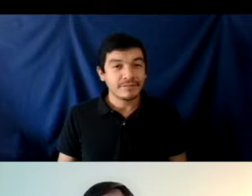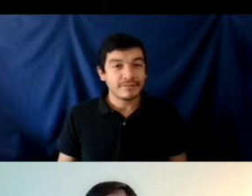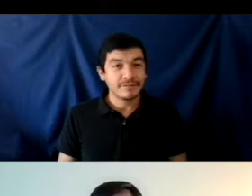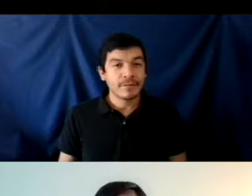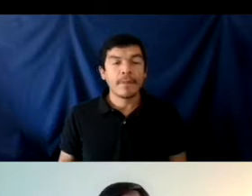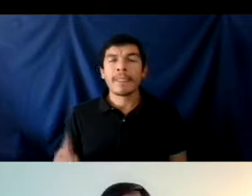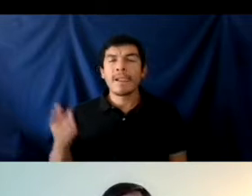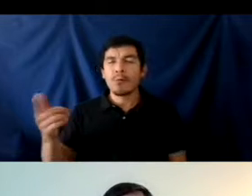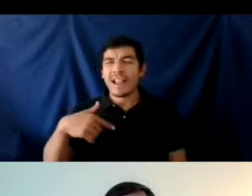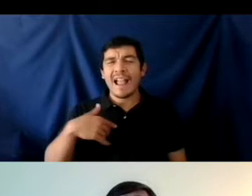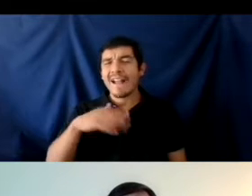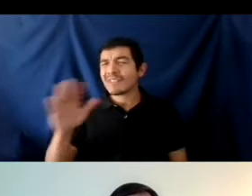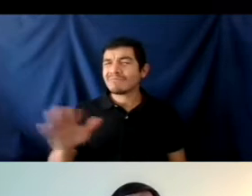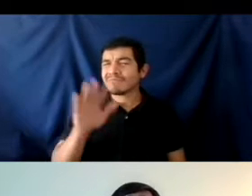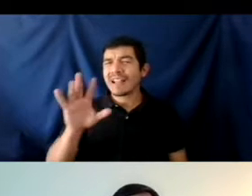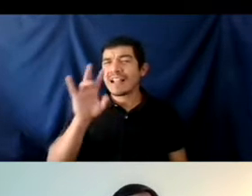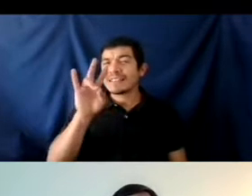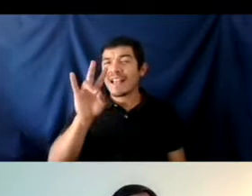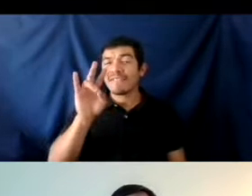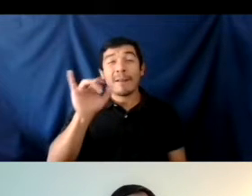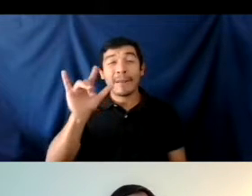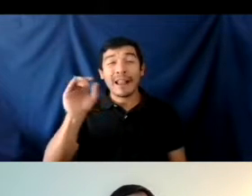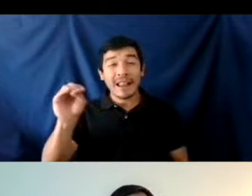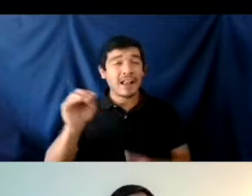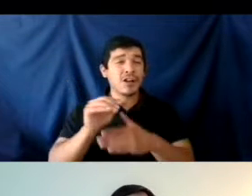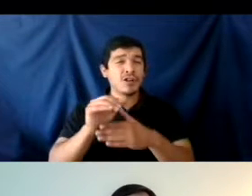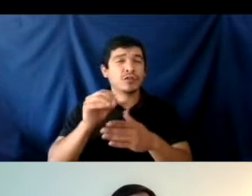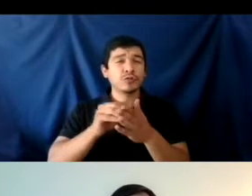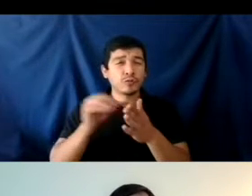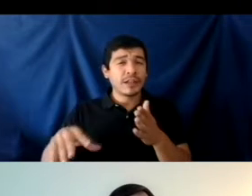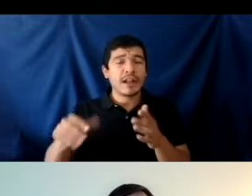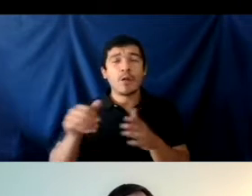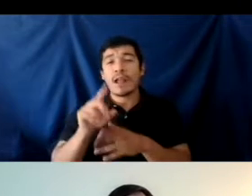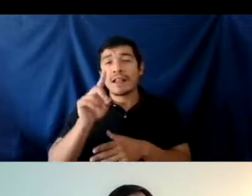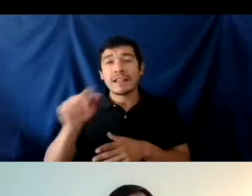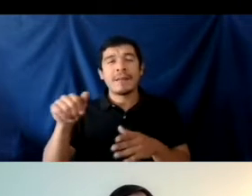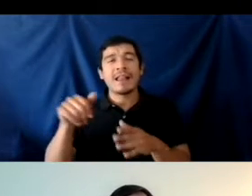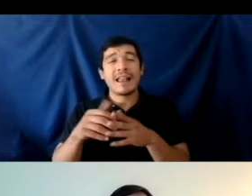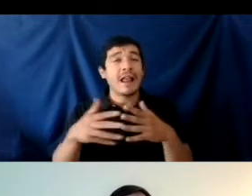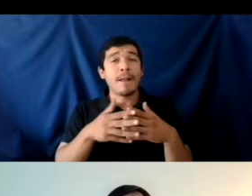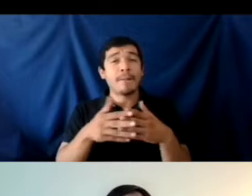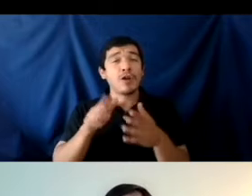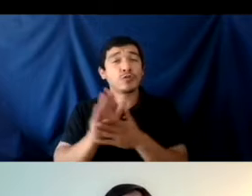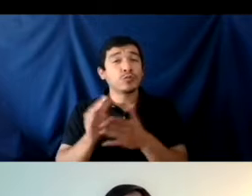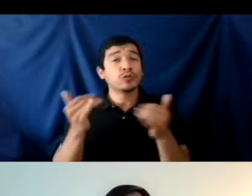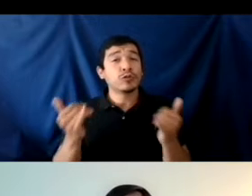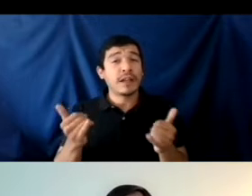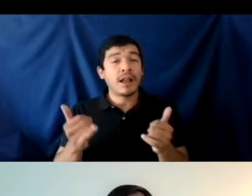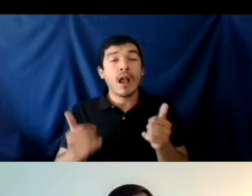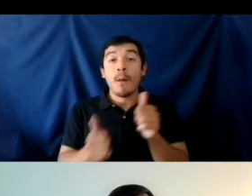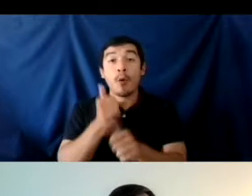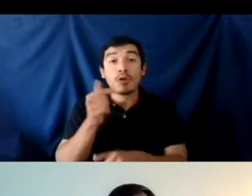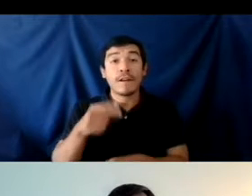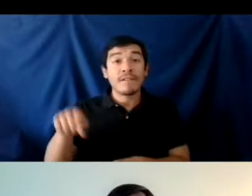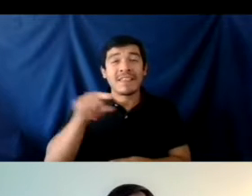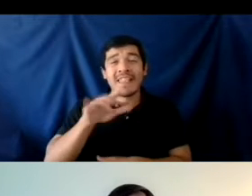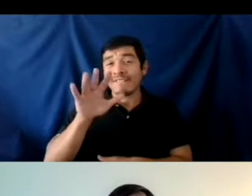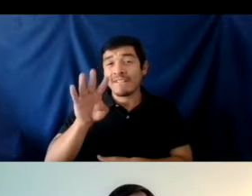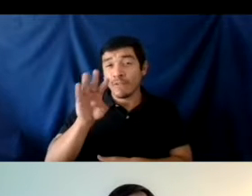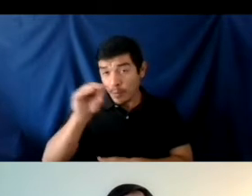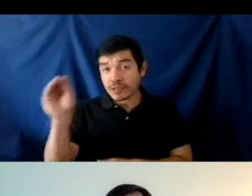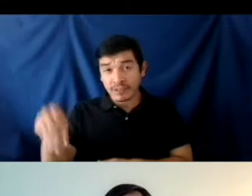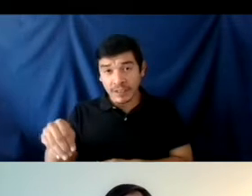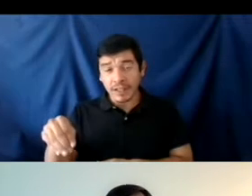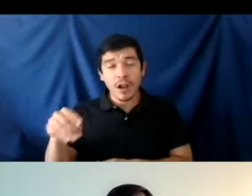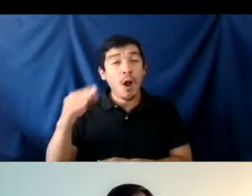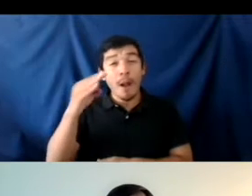There are approximately 7 million students with disabilities in American public schools today, the majority of whom, 54%,